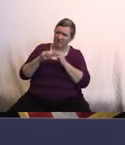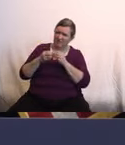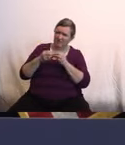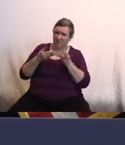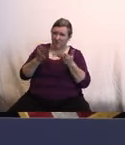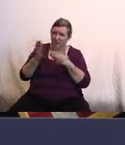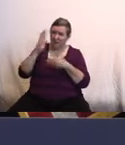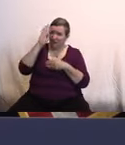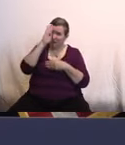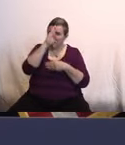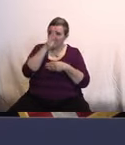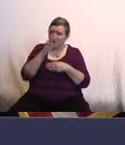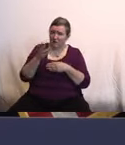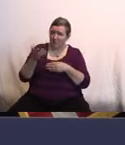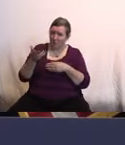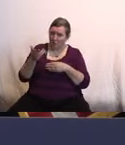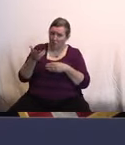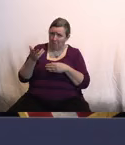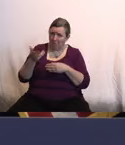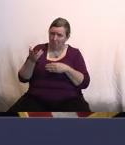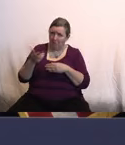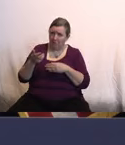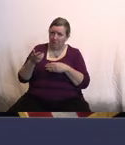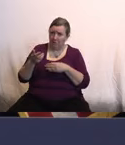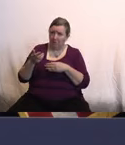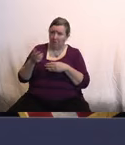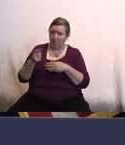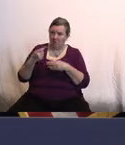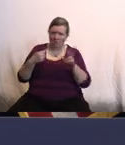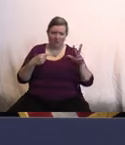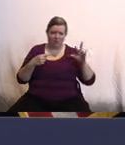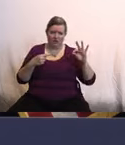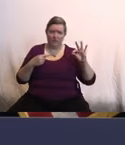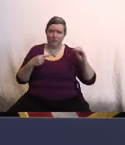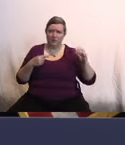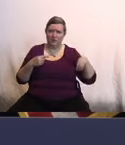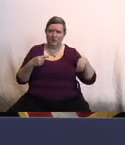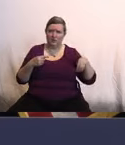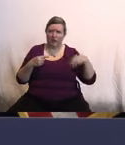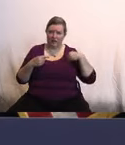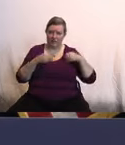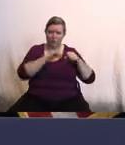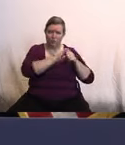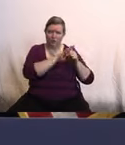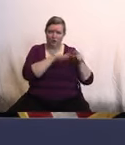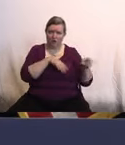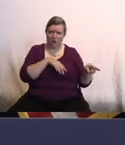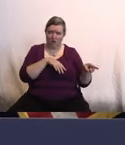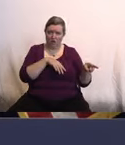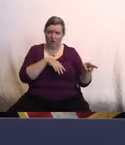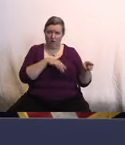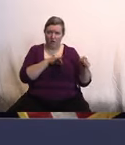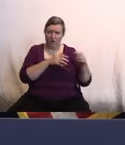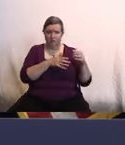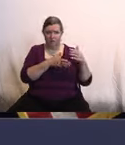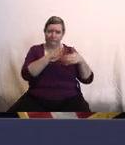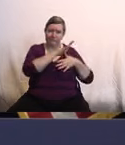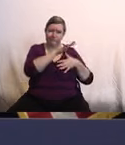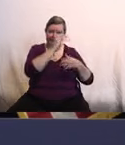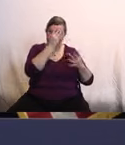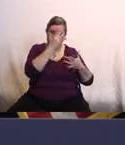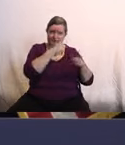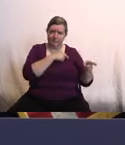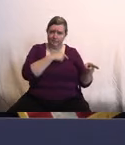not accurate because only 39% of the people are in with COVID as a primary diagnosis? And again, when you bring